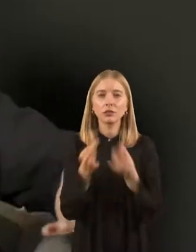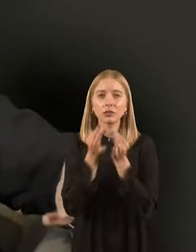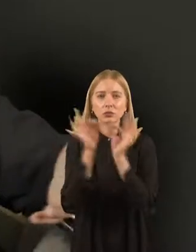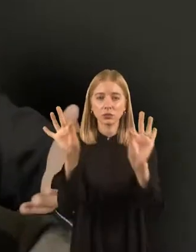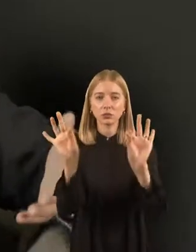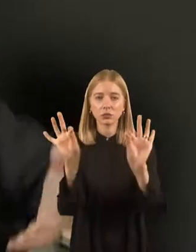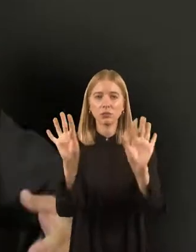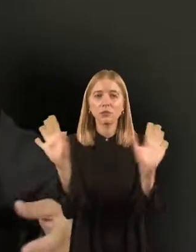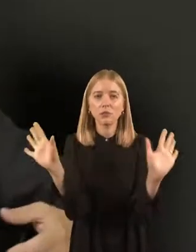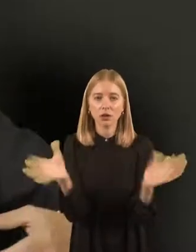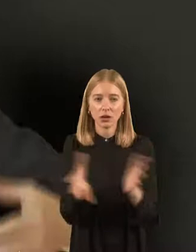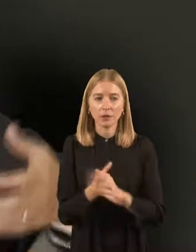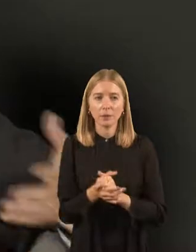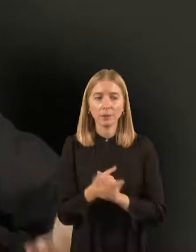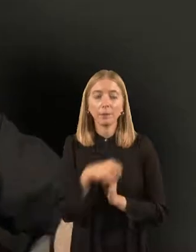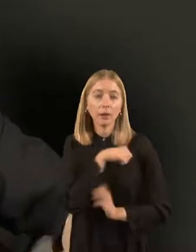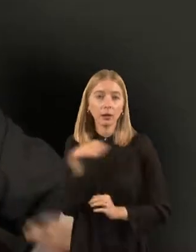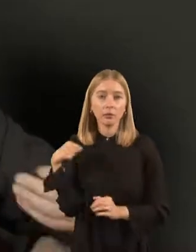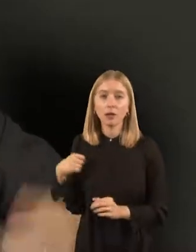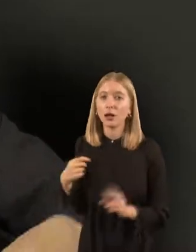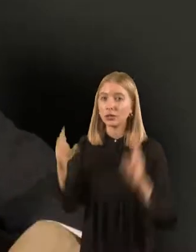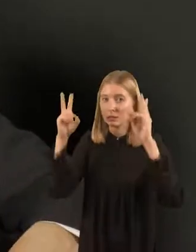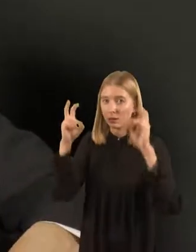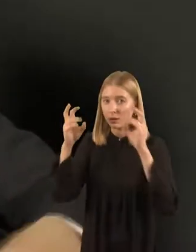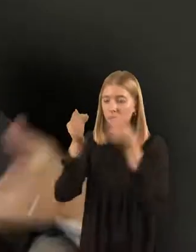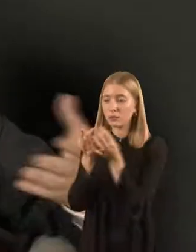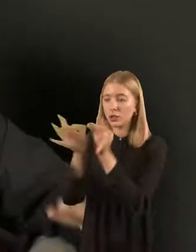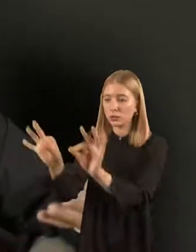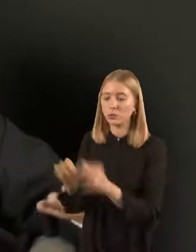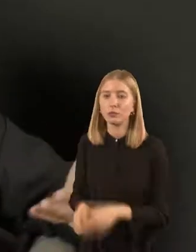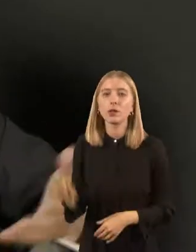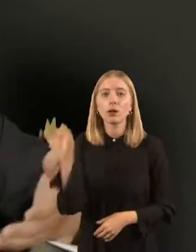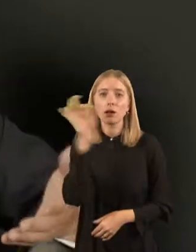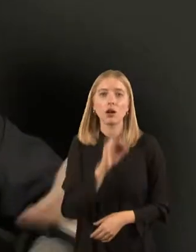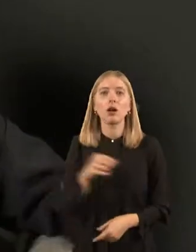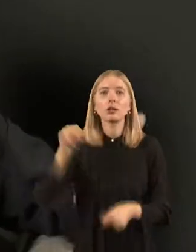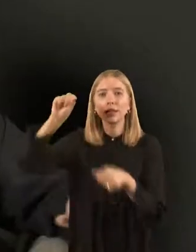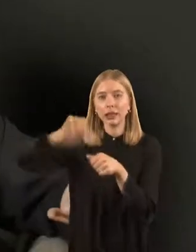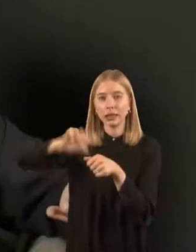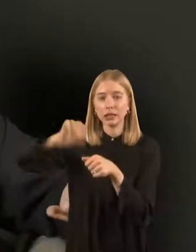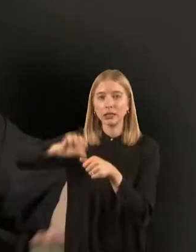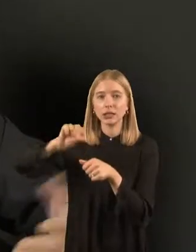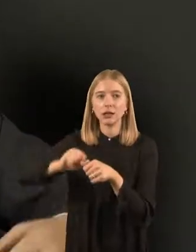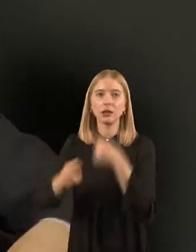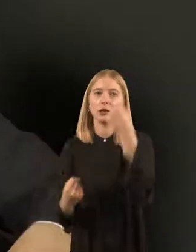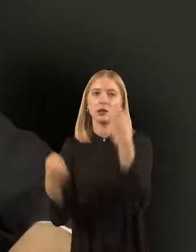killing people in the long run. So there are